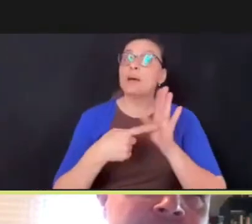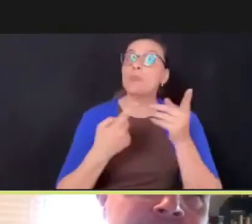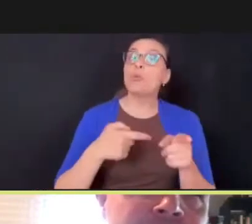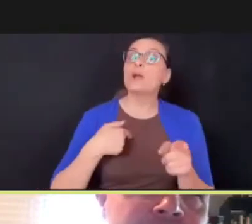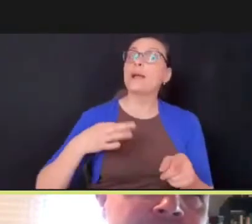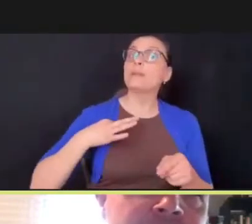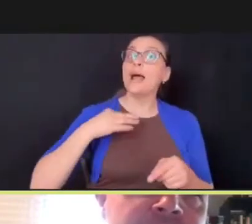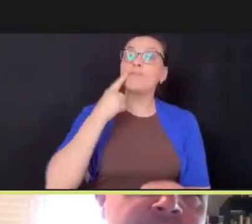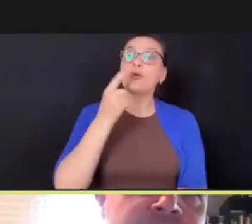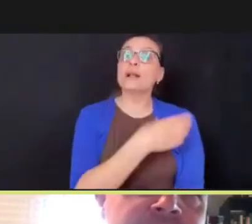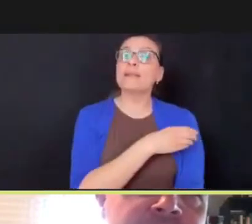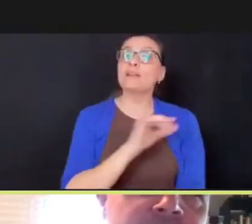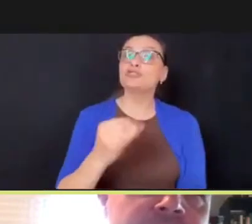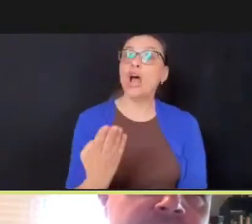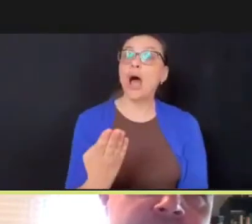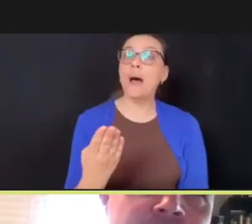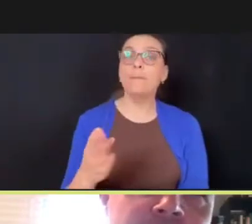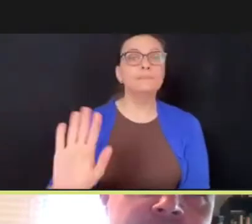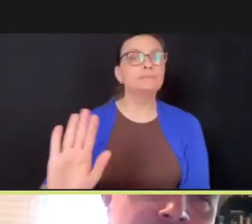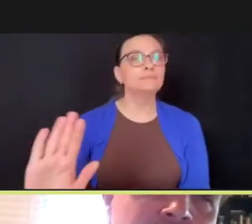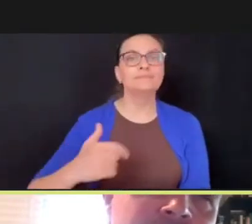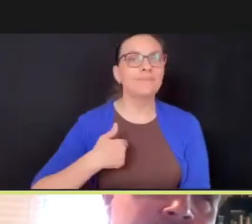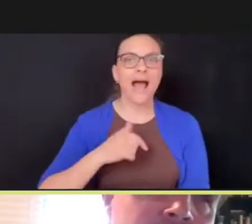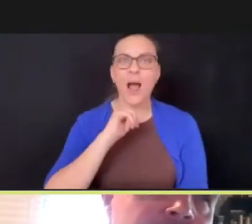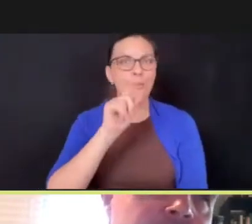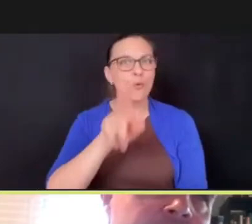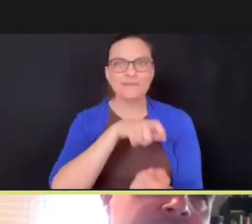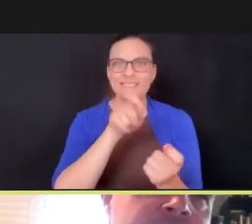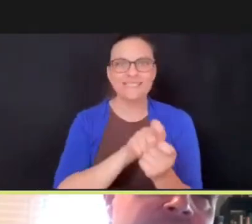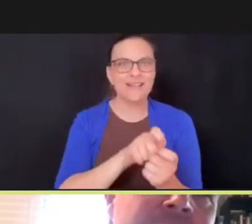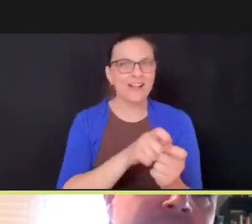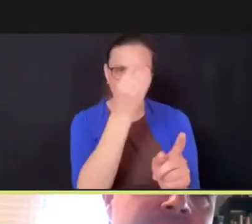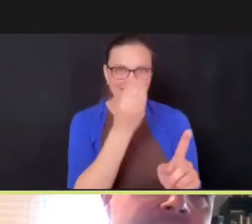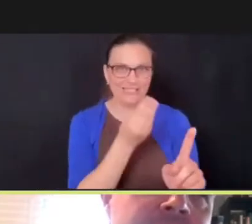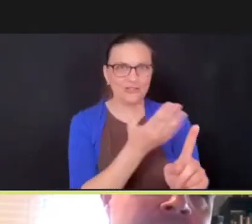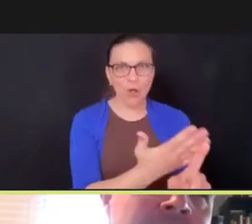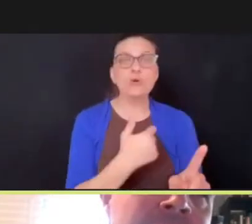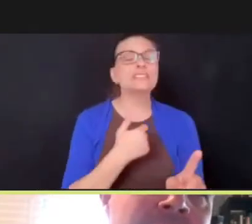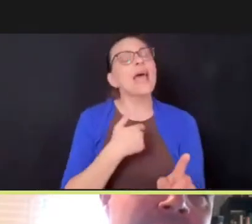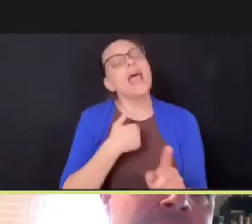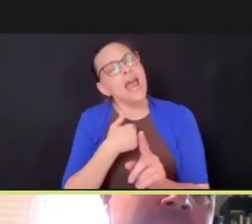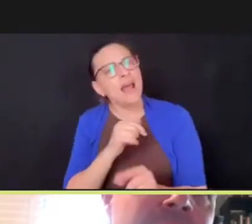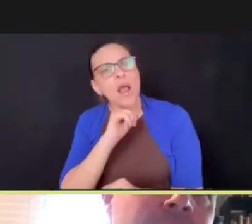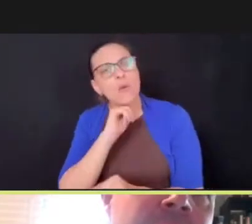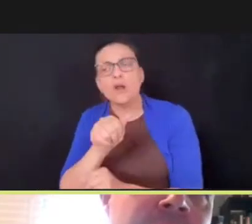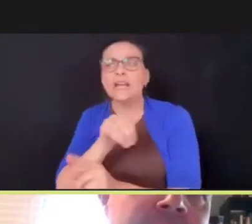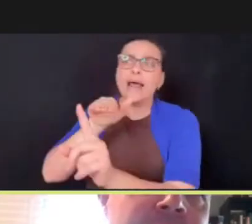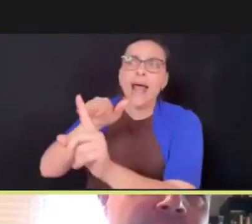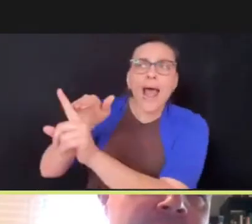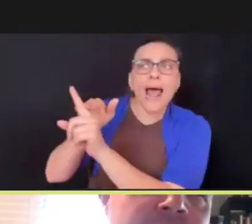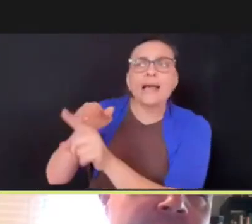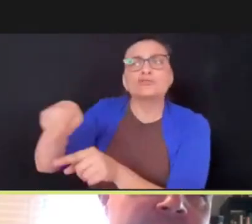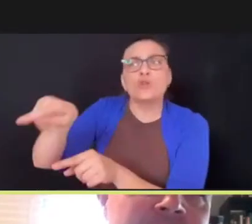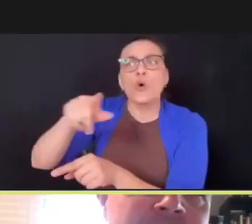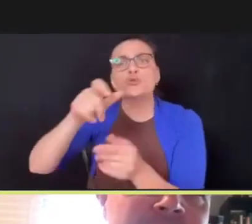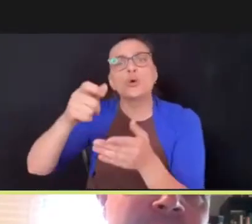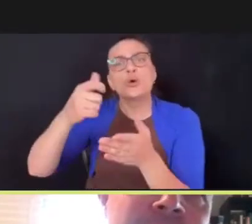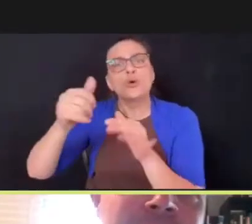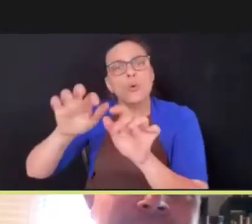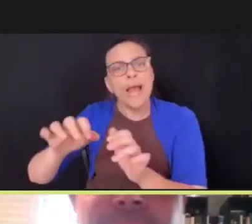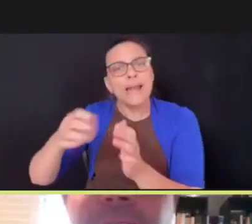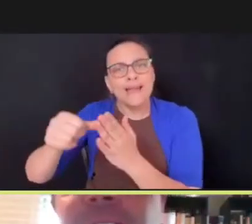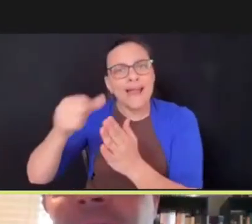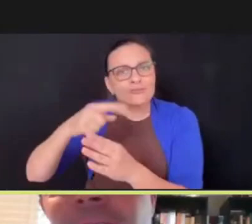wouldn't specifically disclose. I wouldn't ask my letter writers to not disclose. And so it was kind of a toss-up